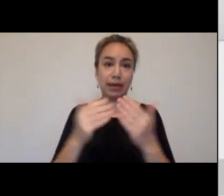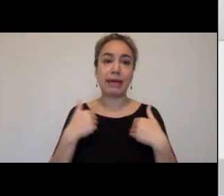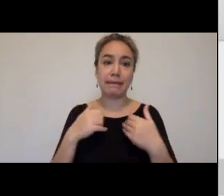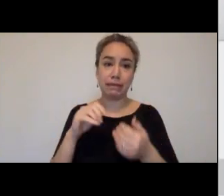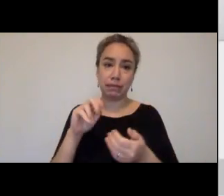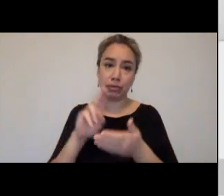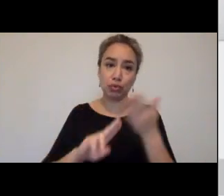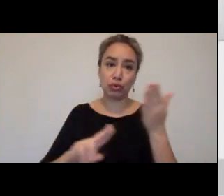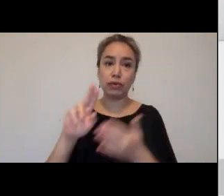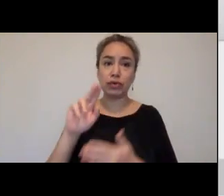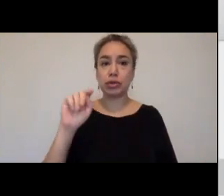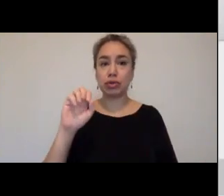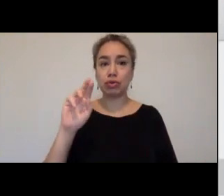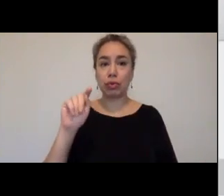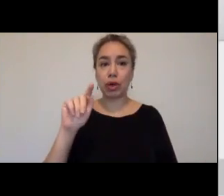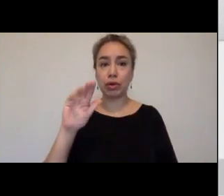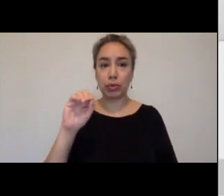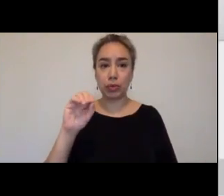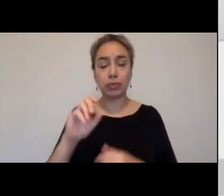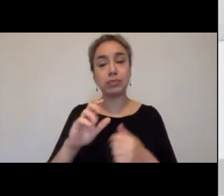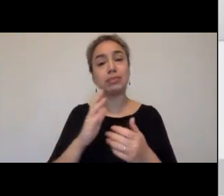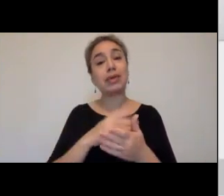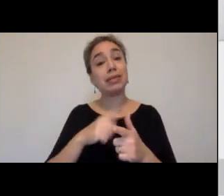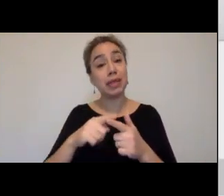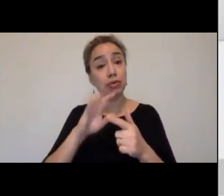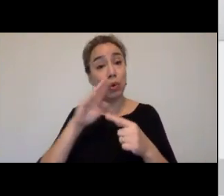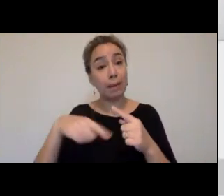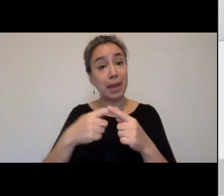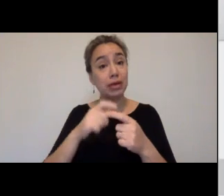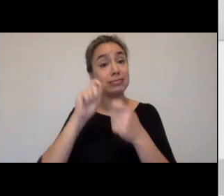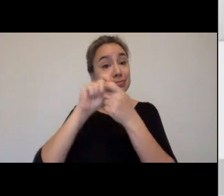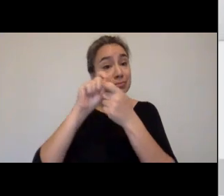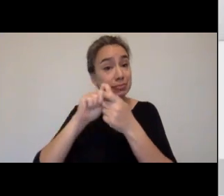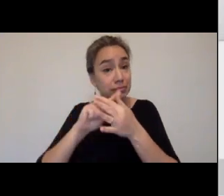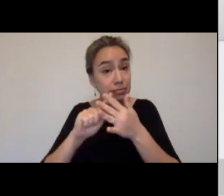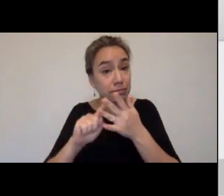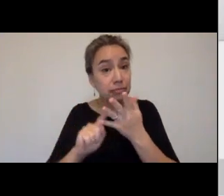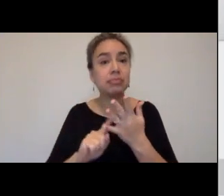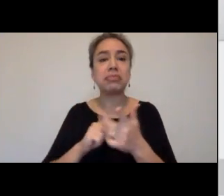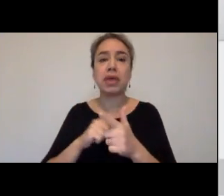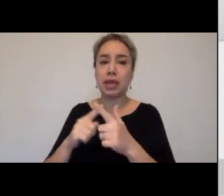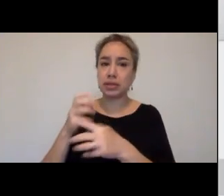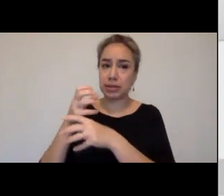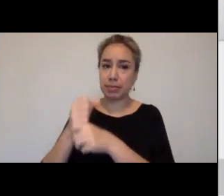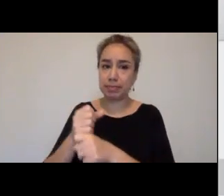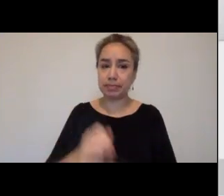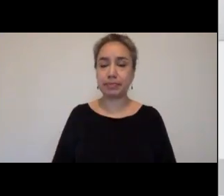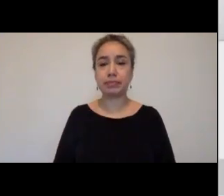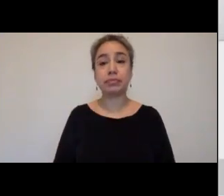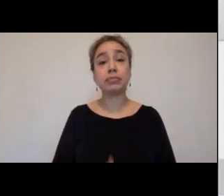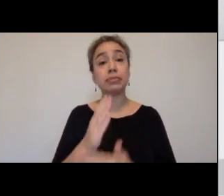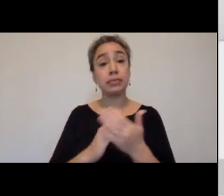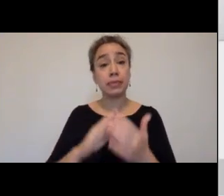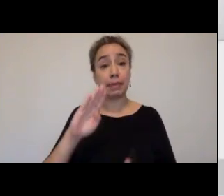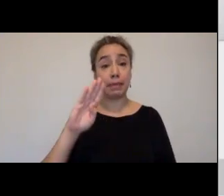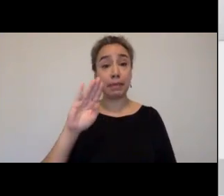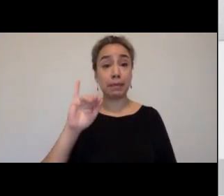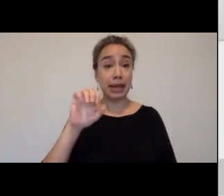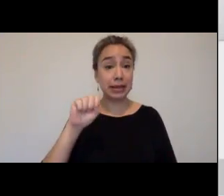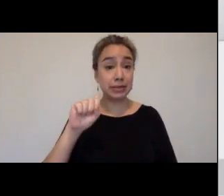some of the specific components, and then sum up. So some of the biases that we have to deal with. As